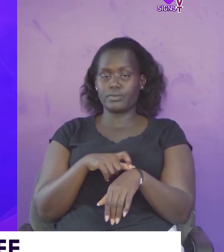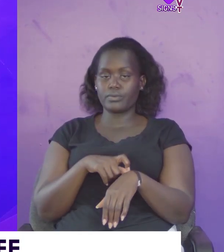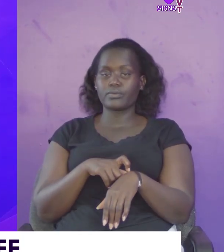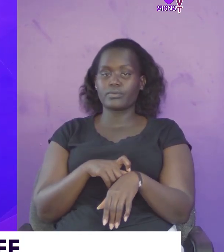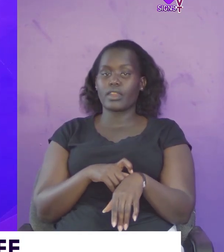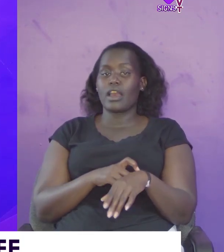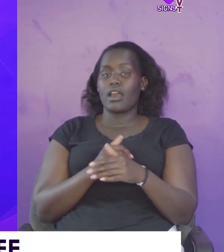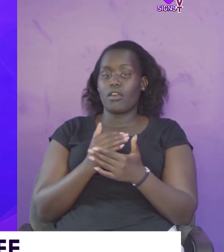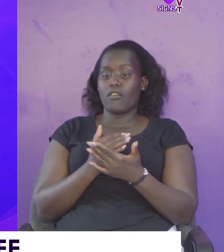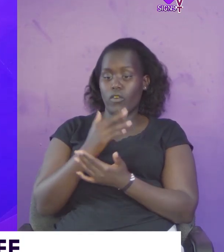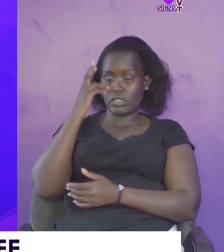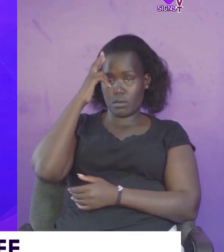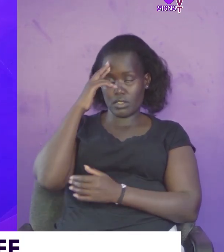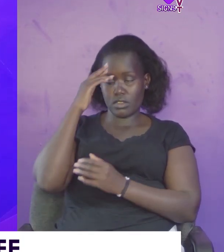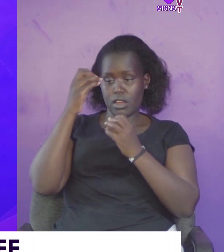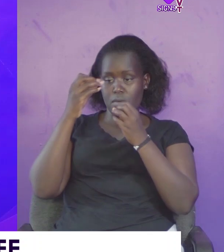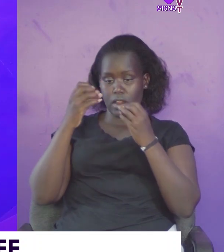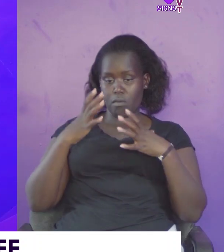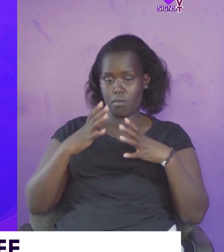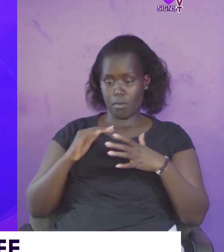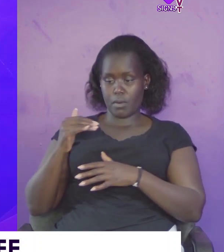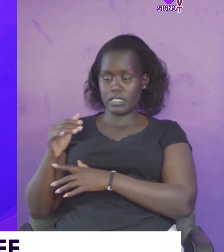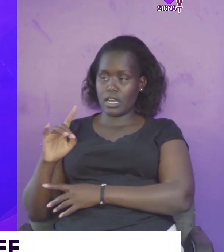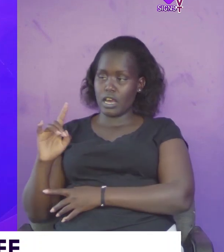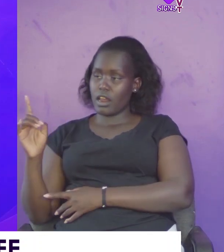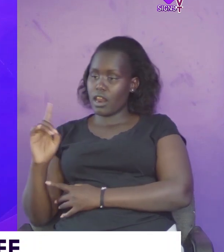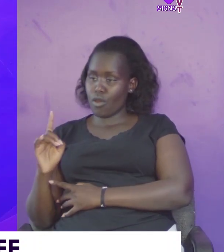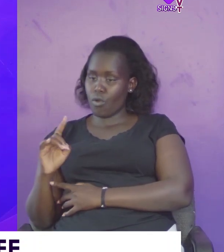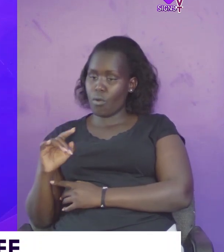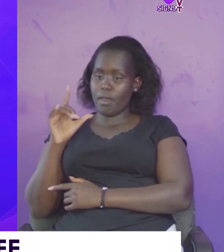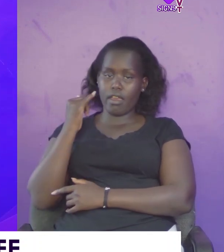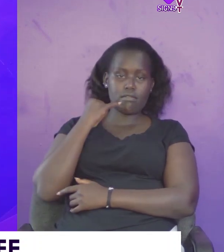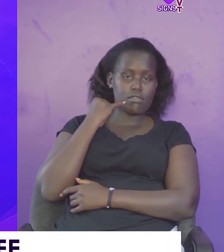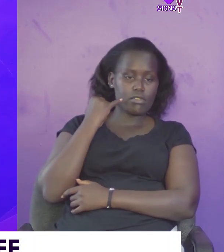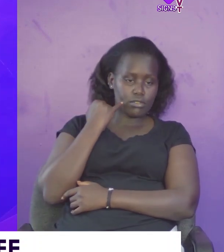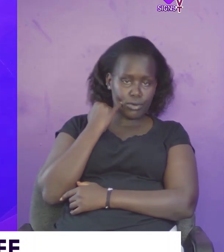some reason, many people in the cities, Nairobi, Nakuru, Eldoret, Kisumu,